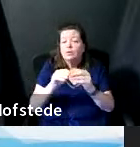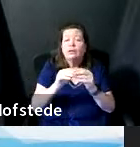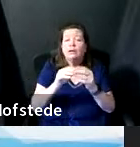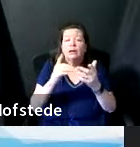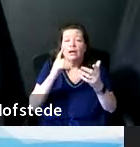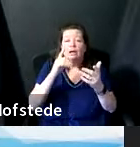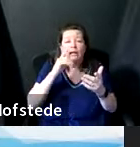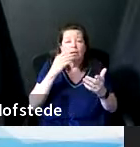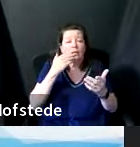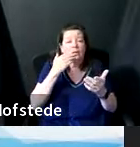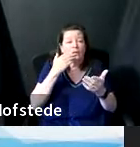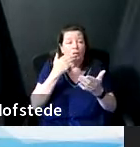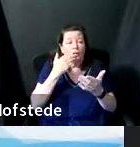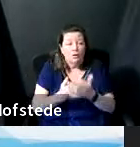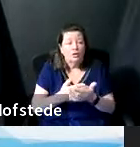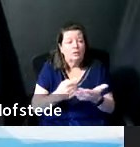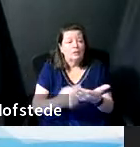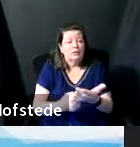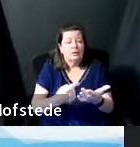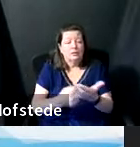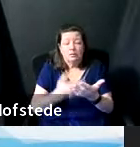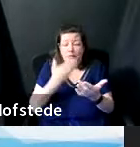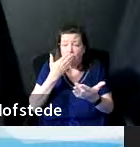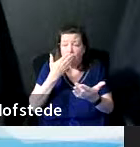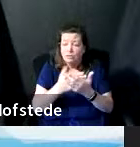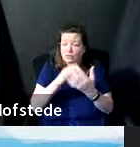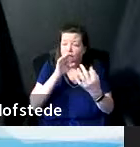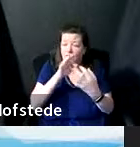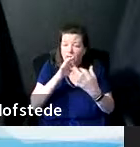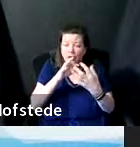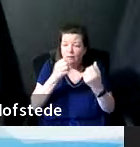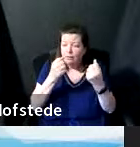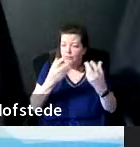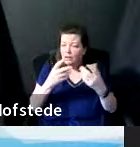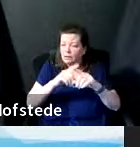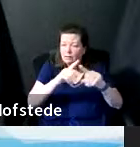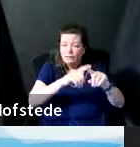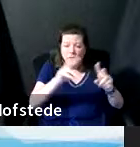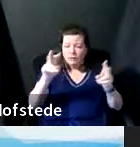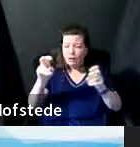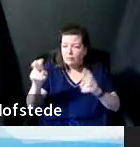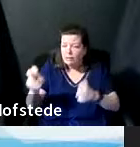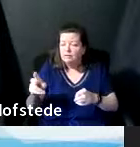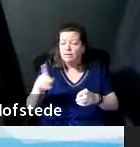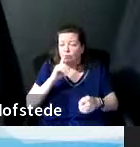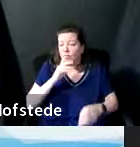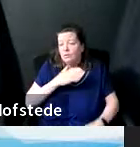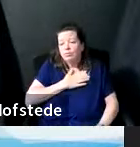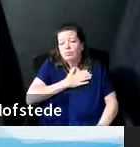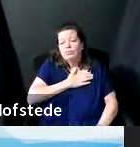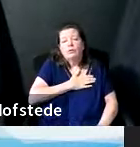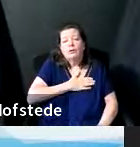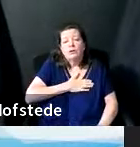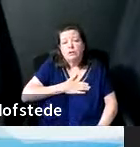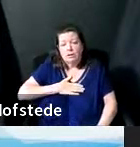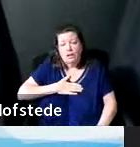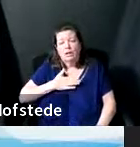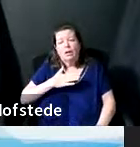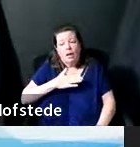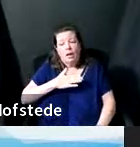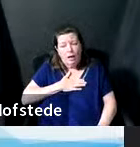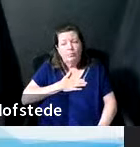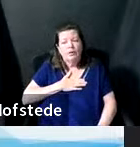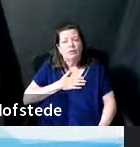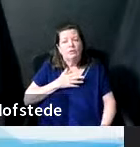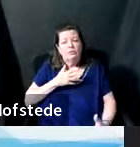know, I think the good discussion and feedback on you know, multiple of the topics. So you know, really happy that